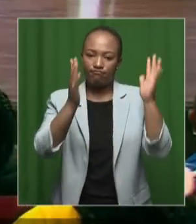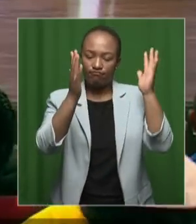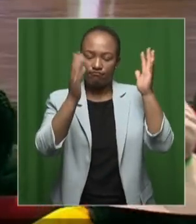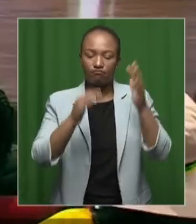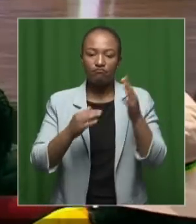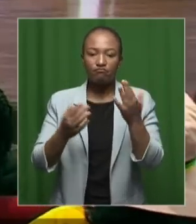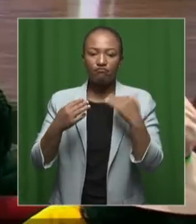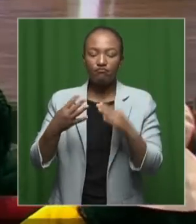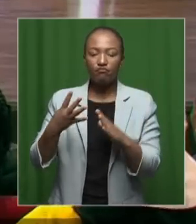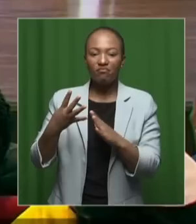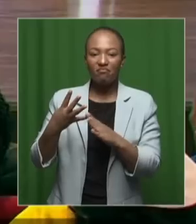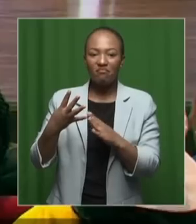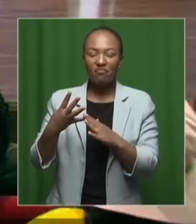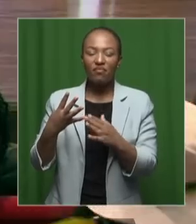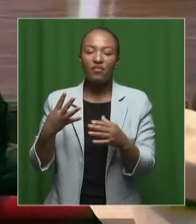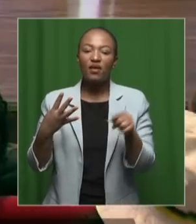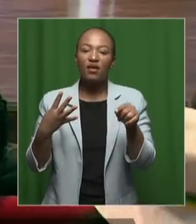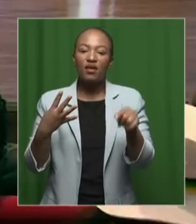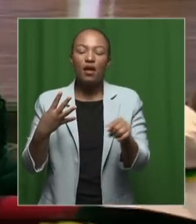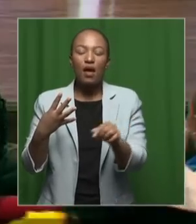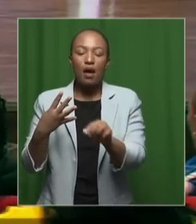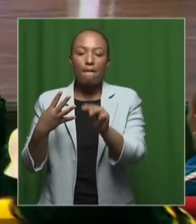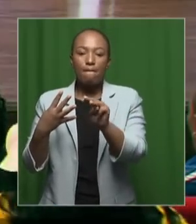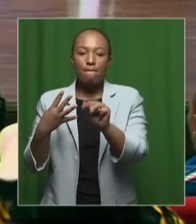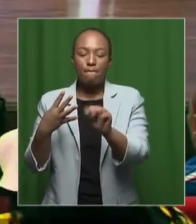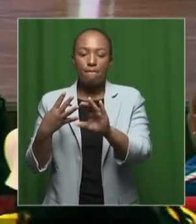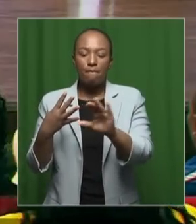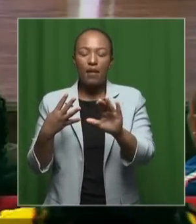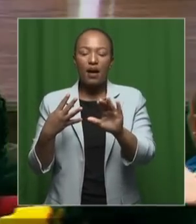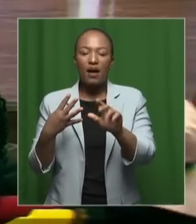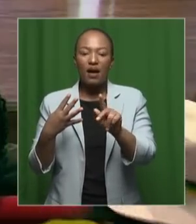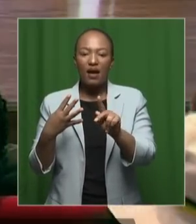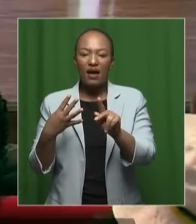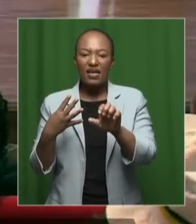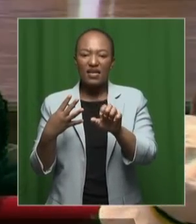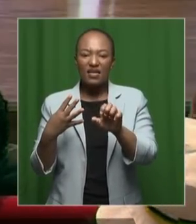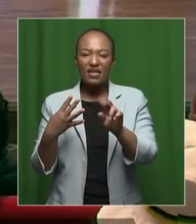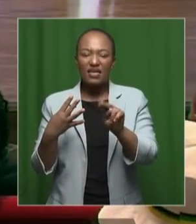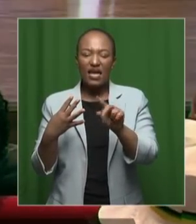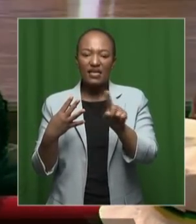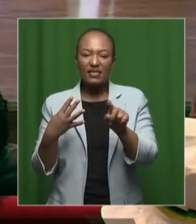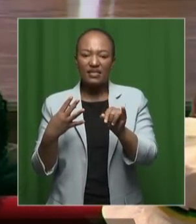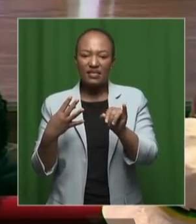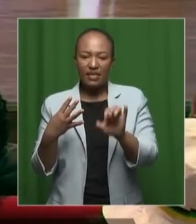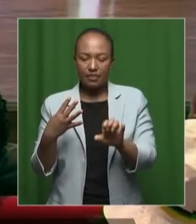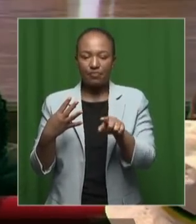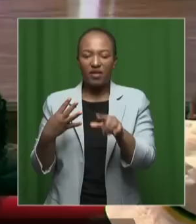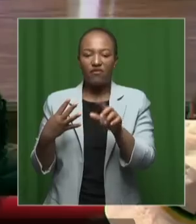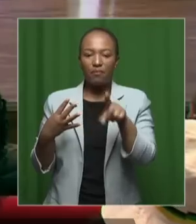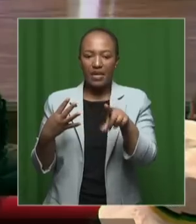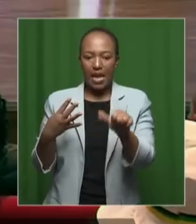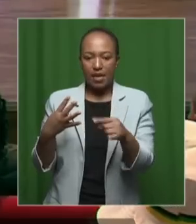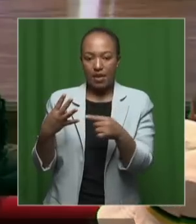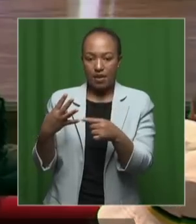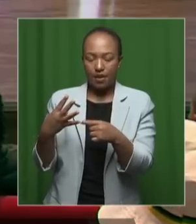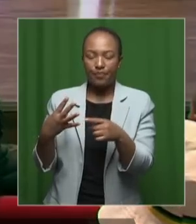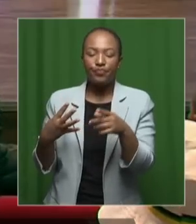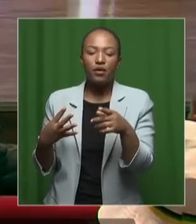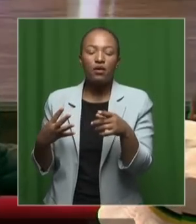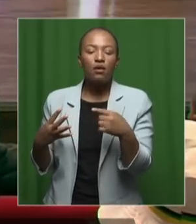Gayton McKenzie, of course, here for the Patriotic Alliance. We sit in a country where